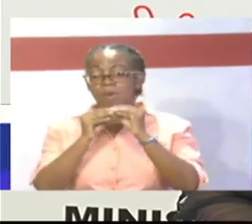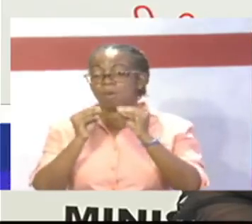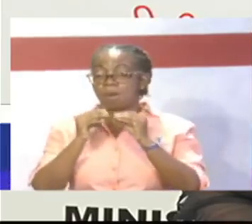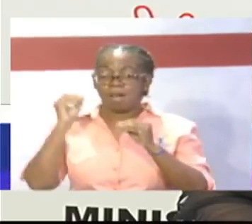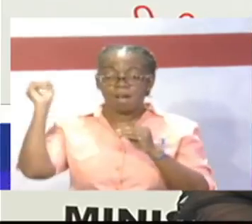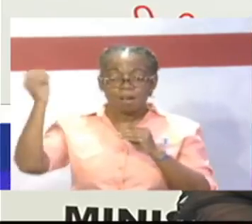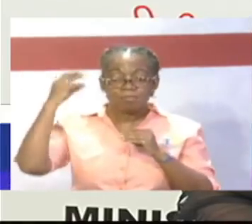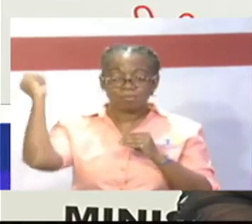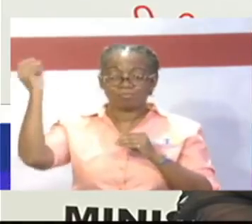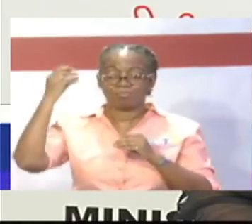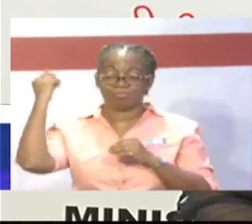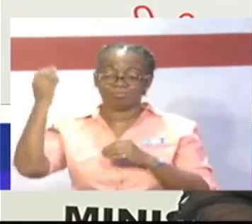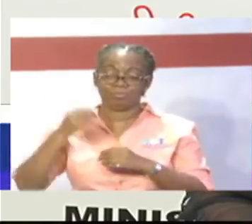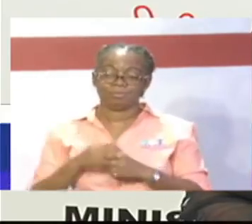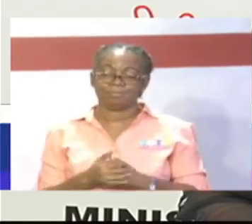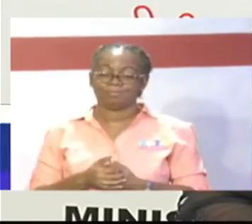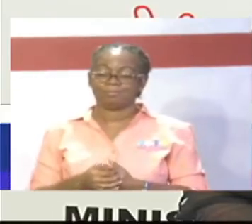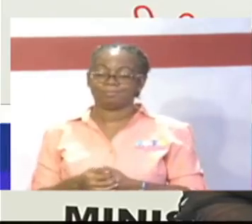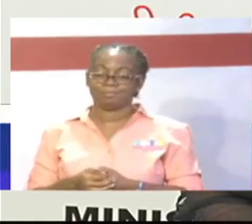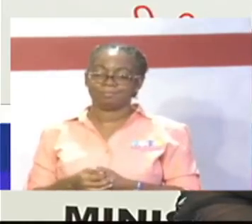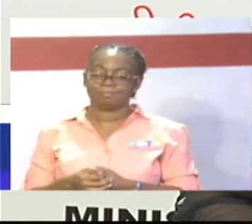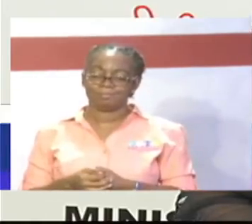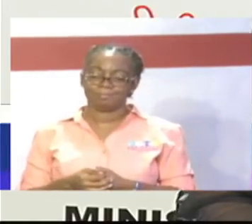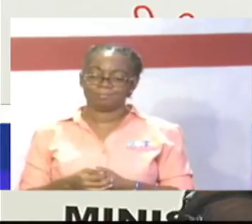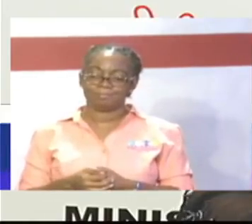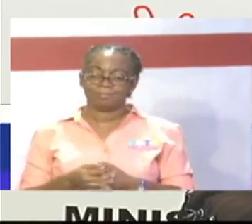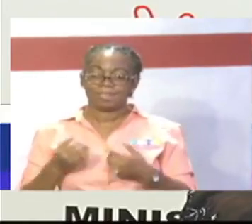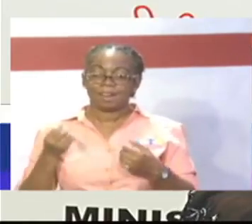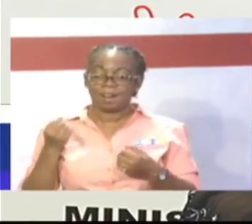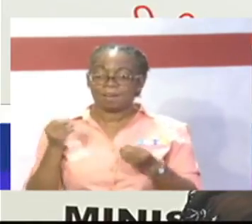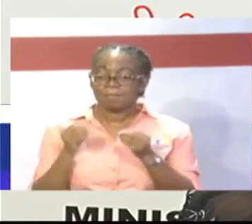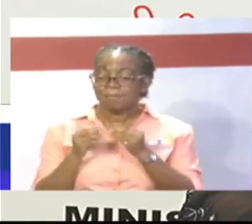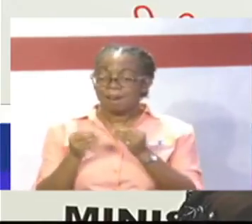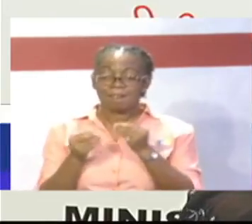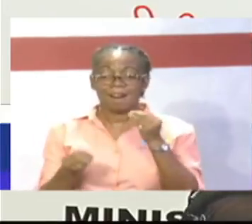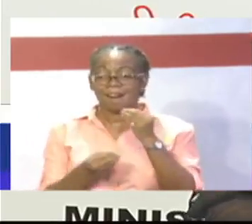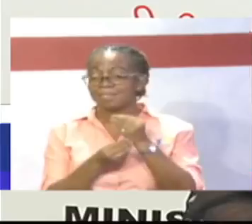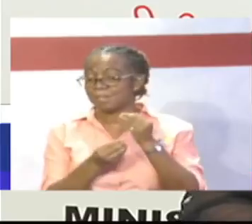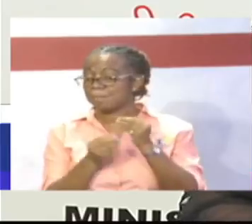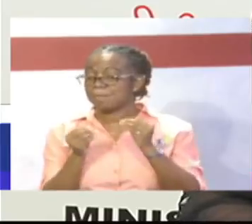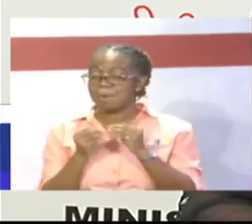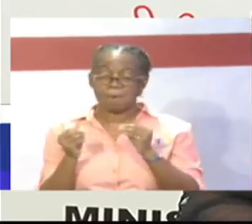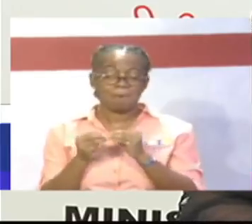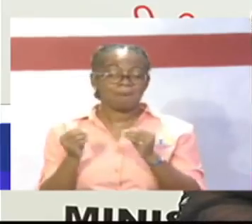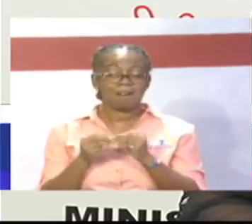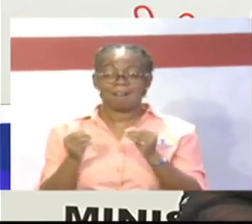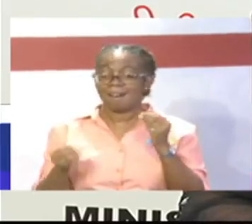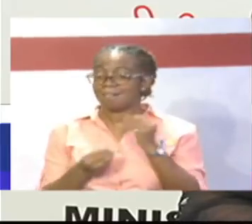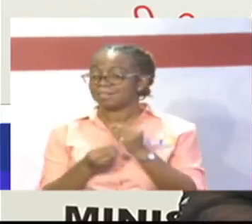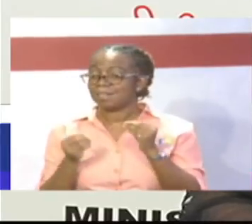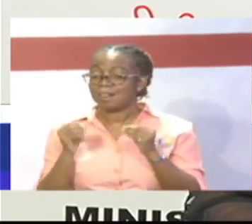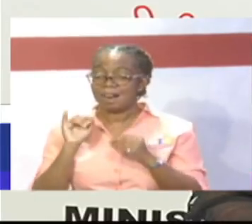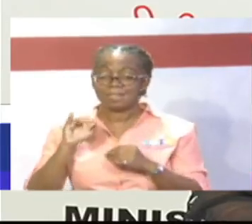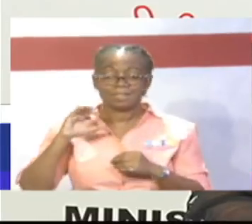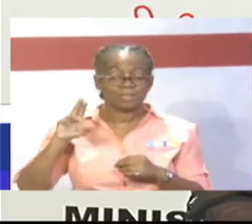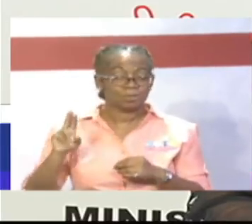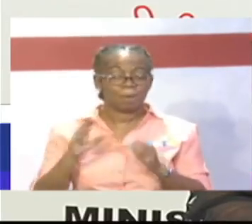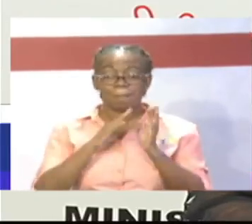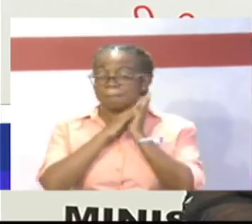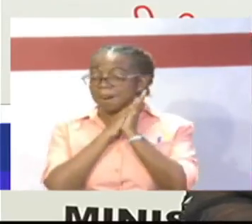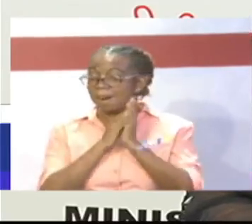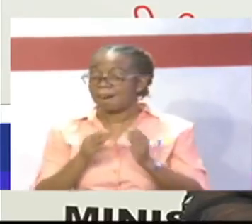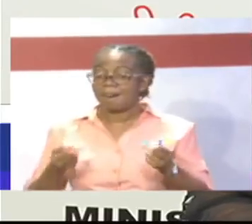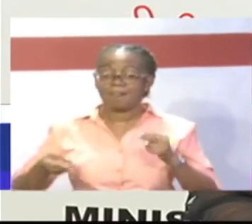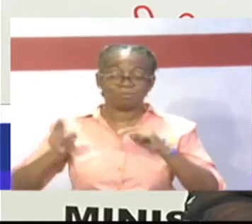ambulances and the advanced life support ambulances on shifts over the past 16 days. We have added intensive care unit beds. We have increased